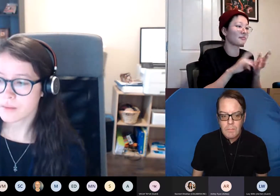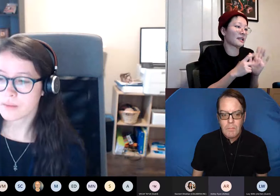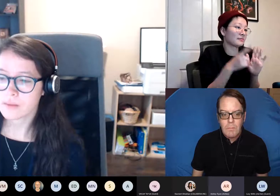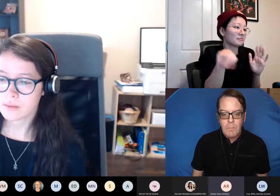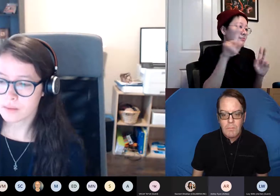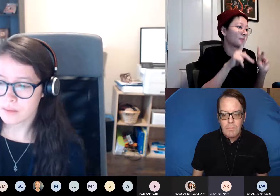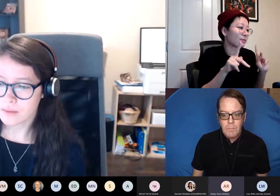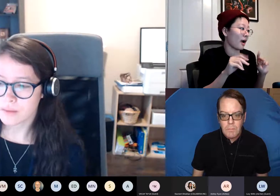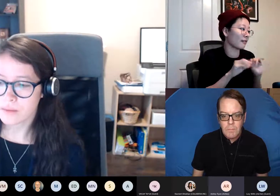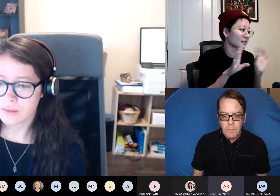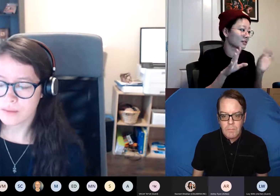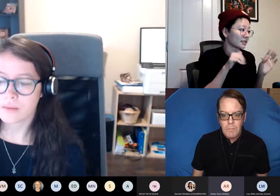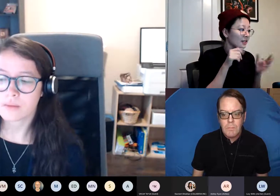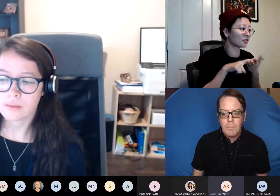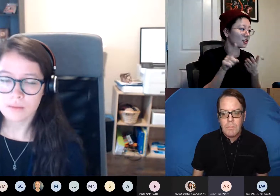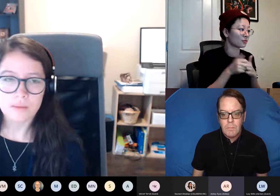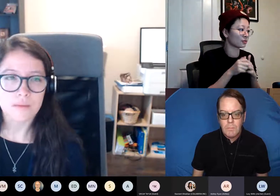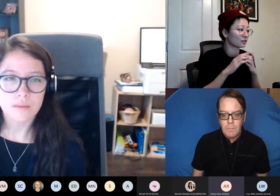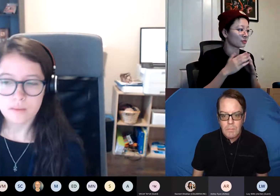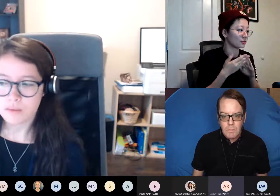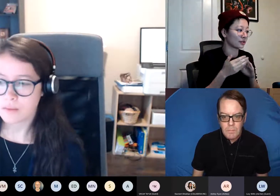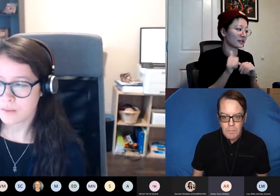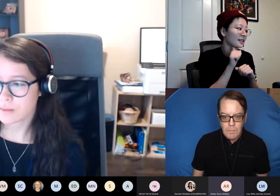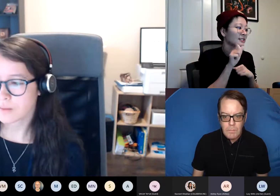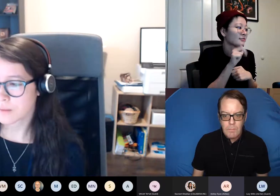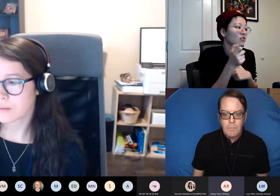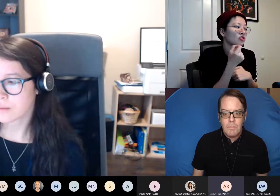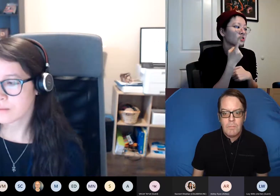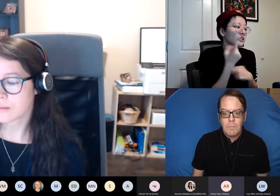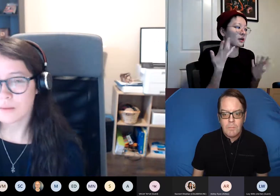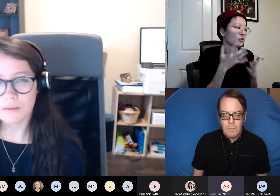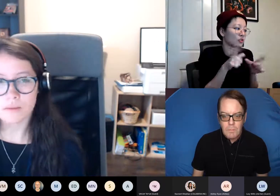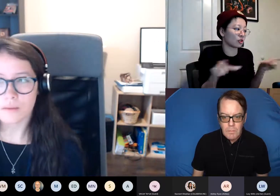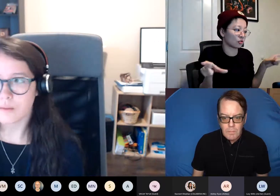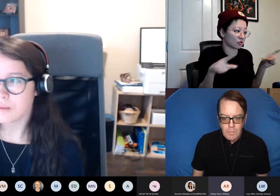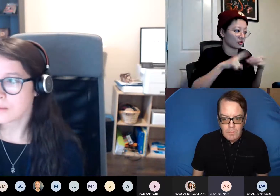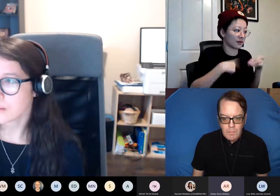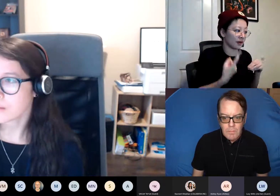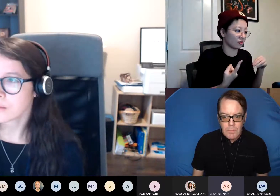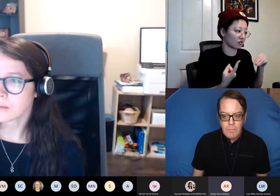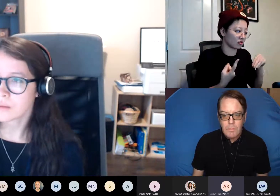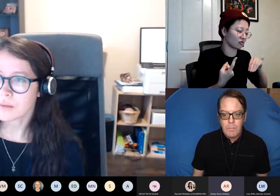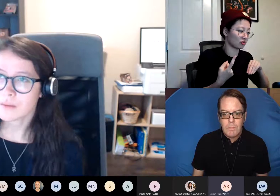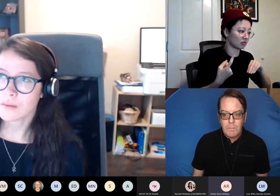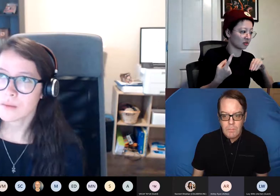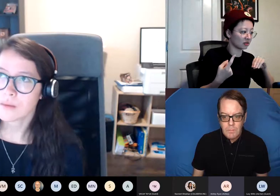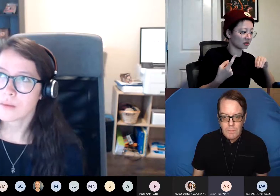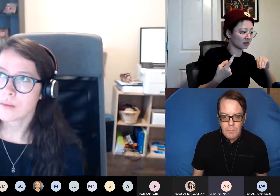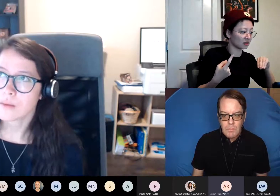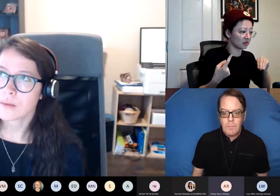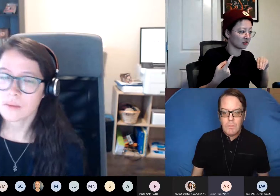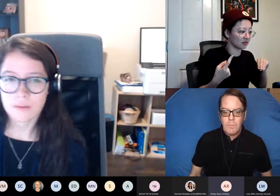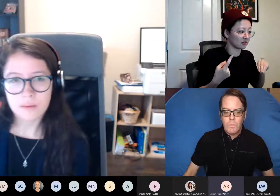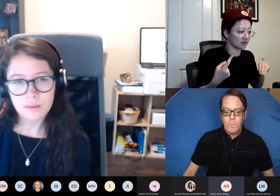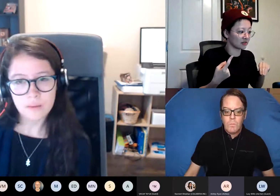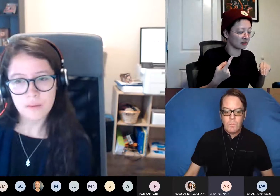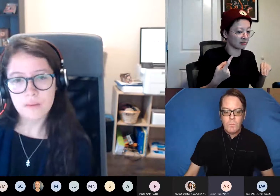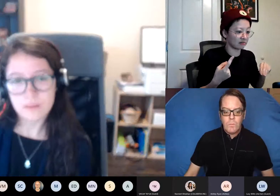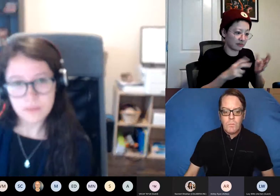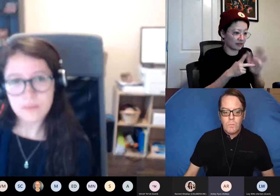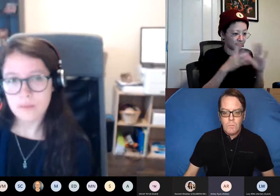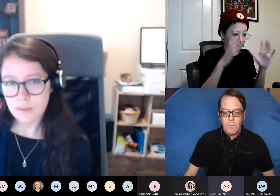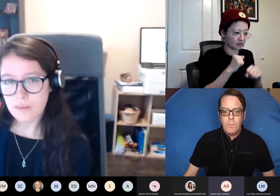as body movement and facial expression. And so obviously the persons behind this technology did not do their research